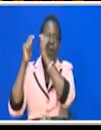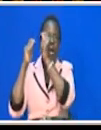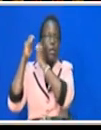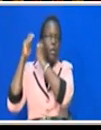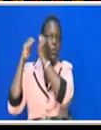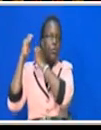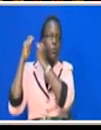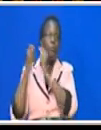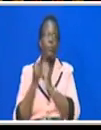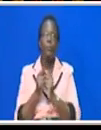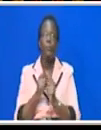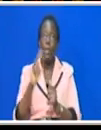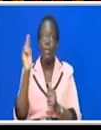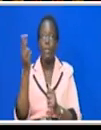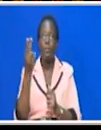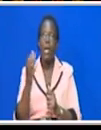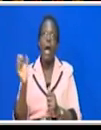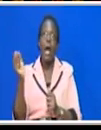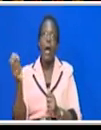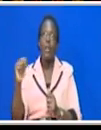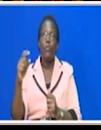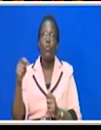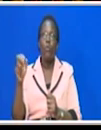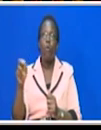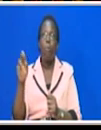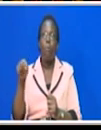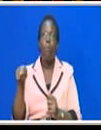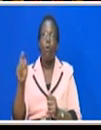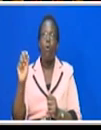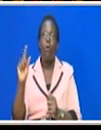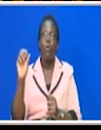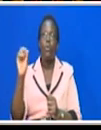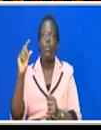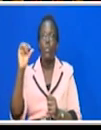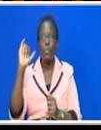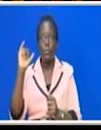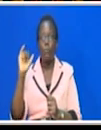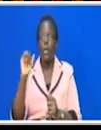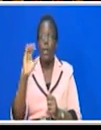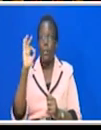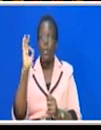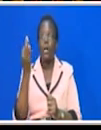The second one will have anthropology. The third one will have